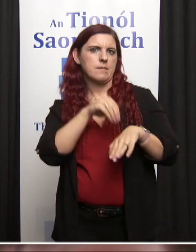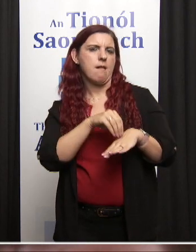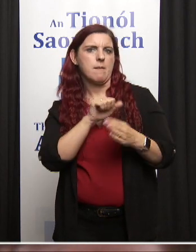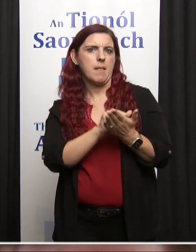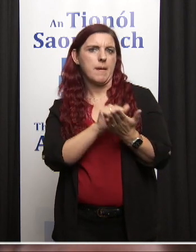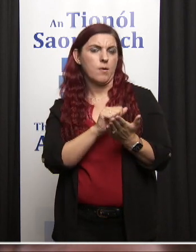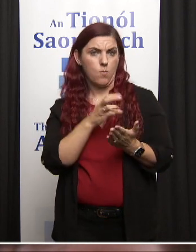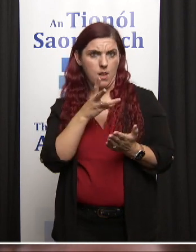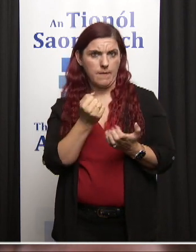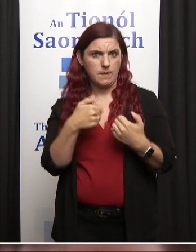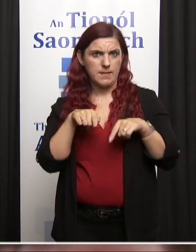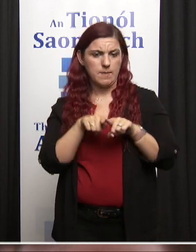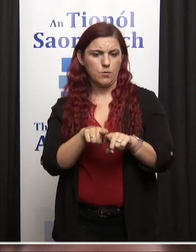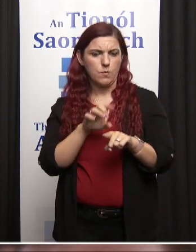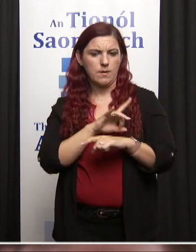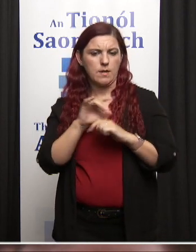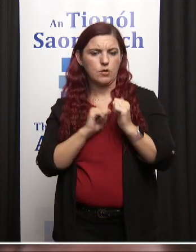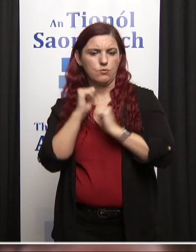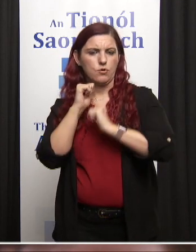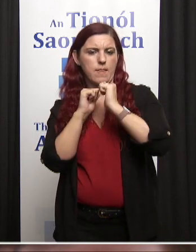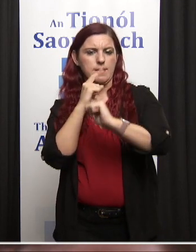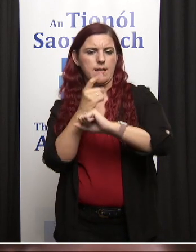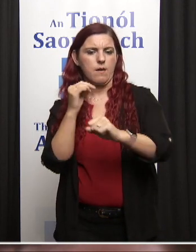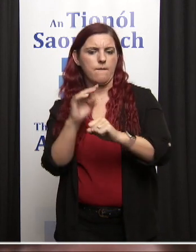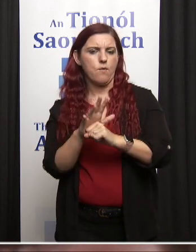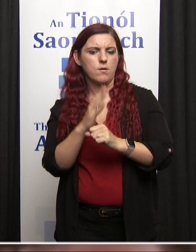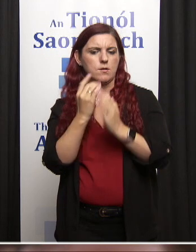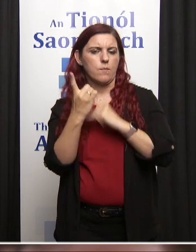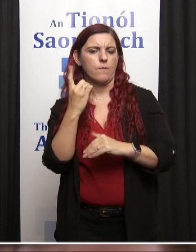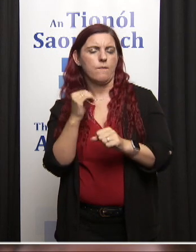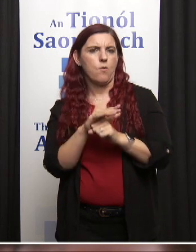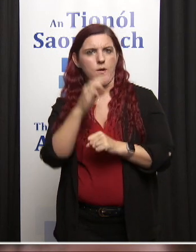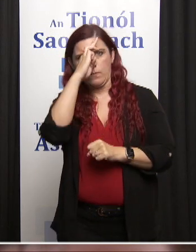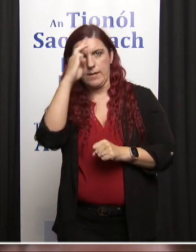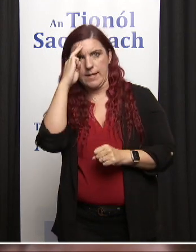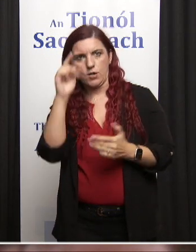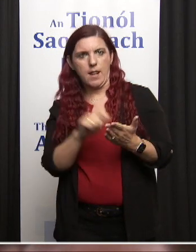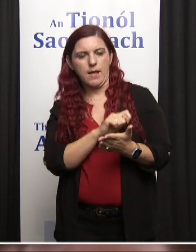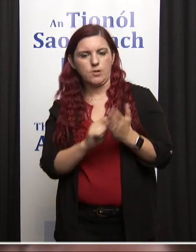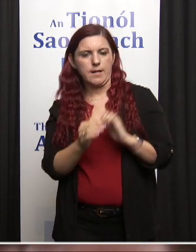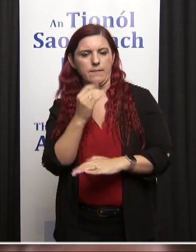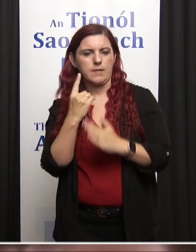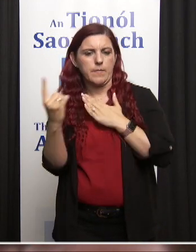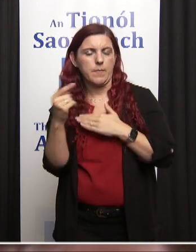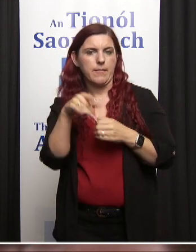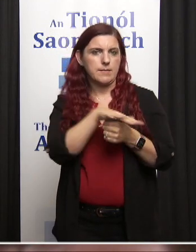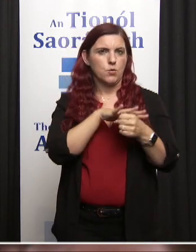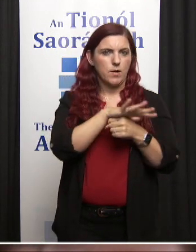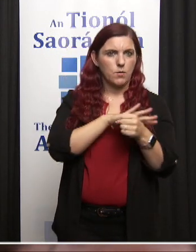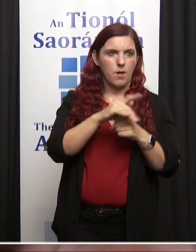something similar to the kind of structure that exists for someone to run in a presidential election, where in this case the 4